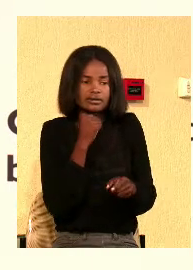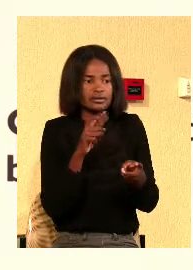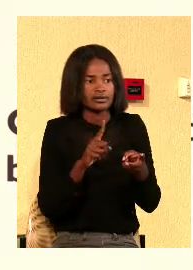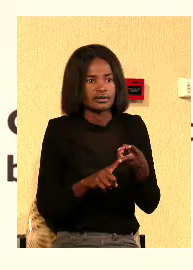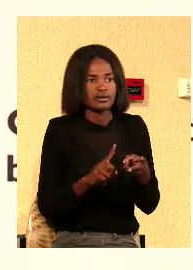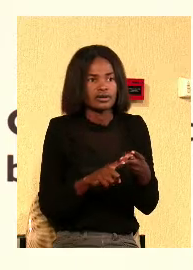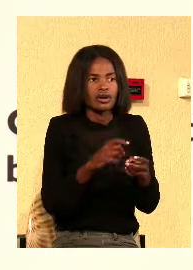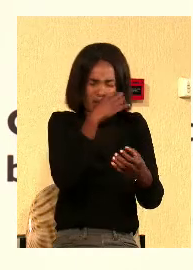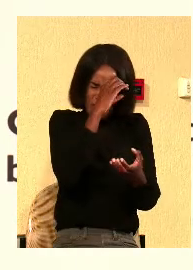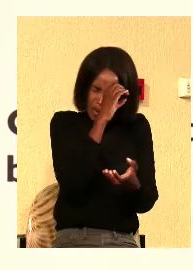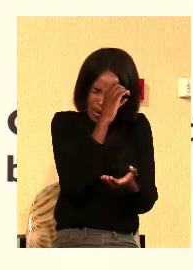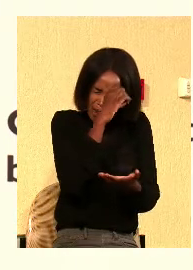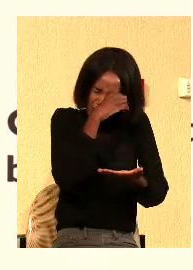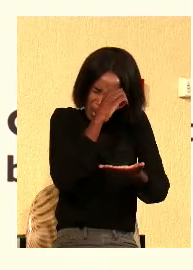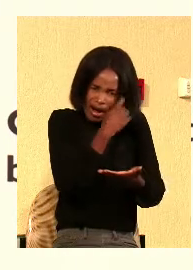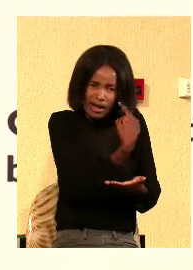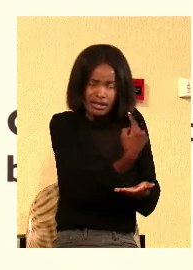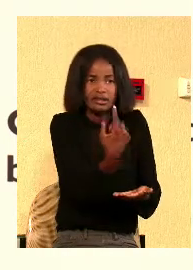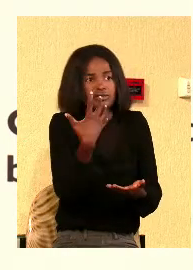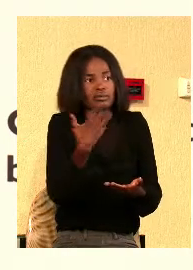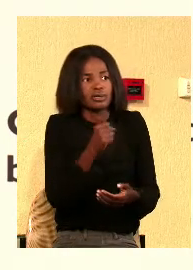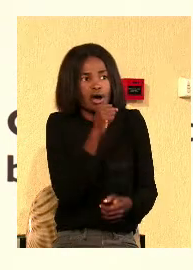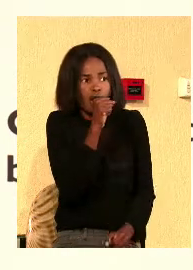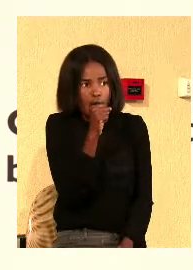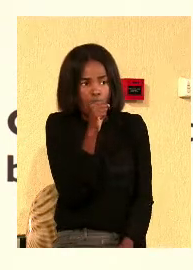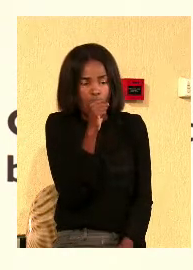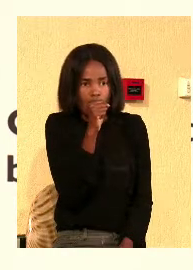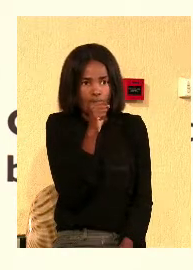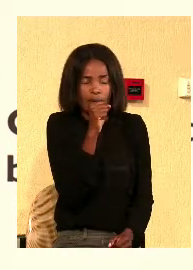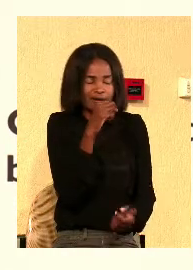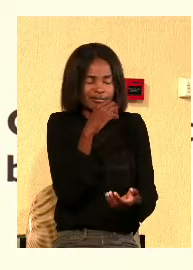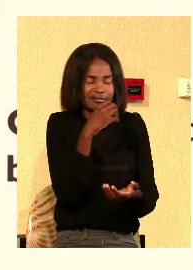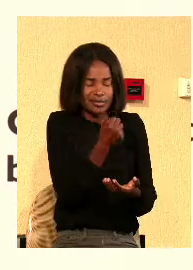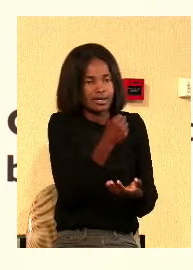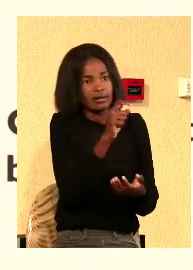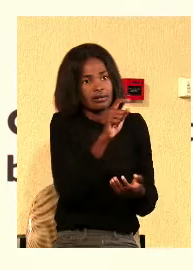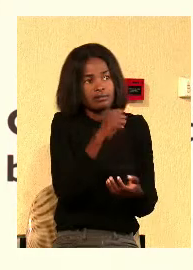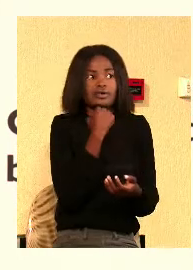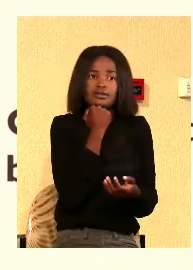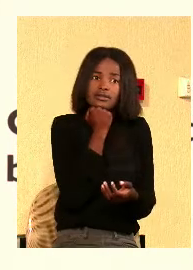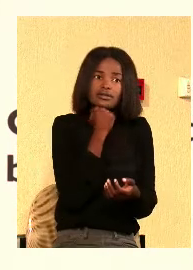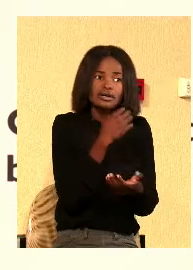lab. But our rollout plan, of course, will be determined by